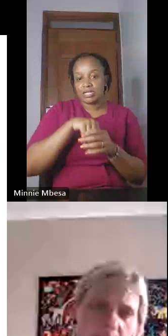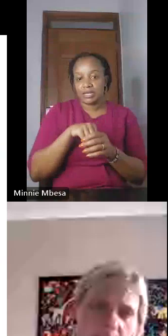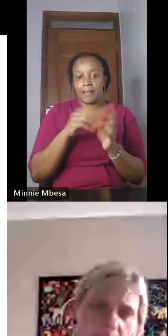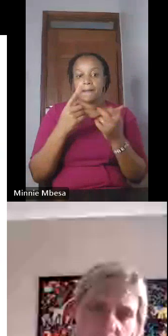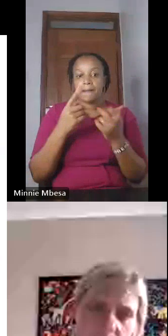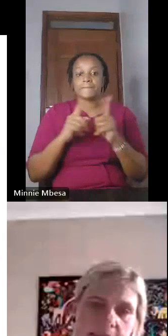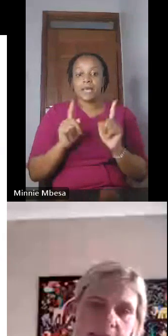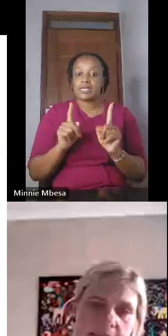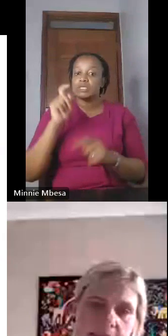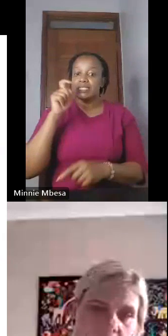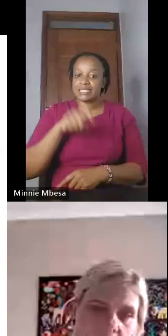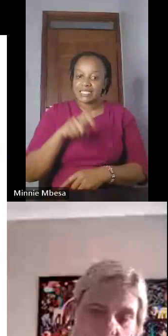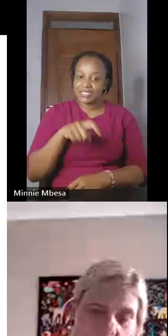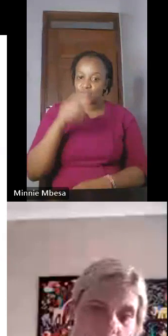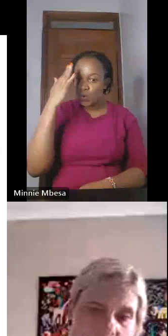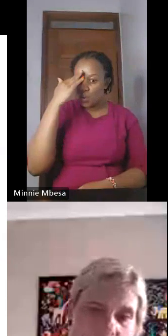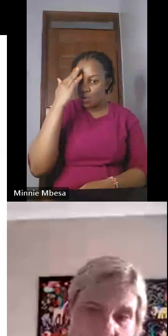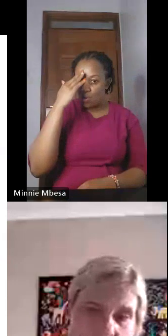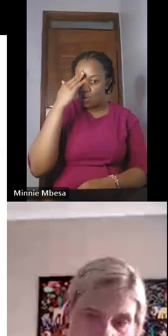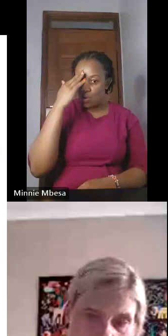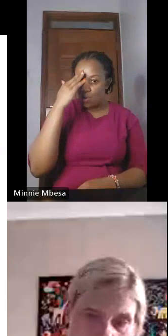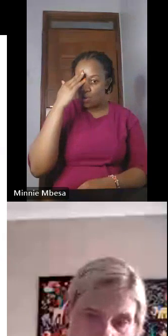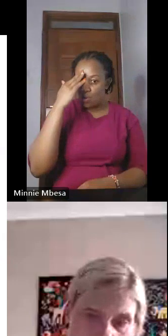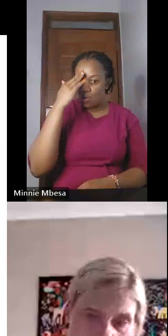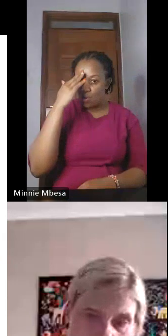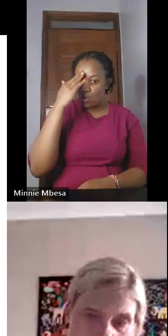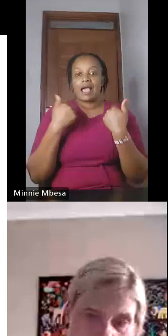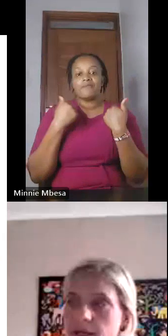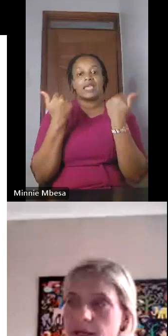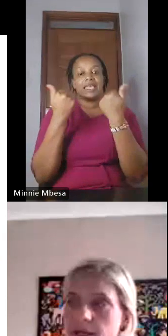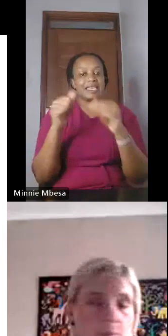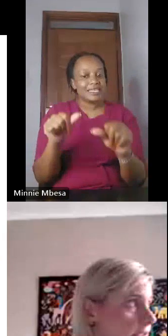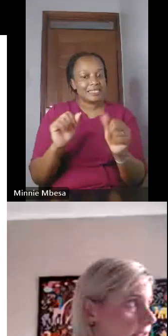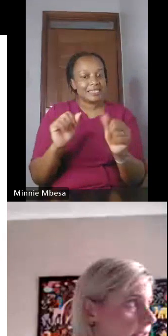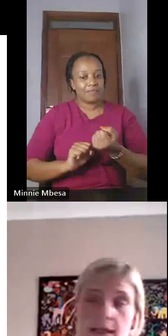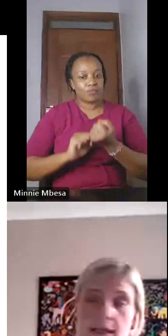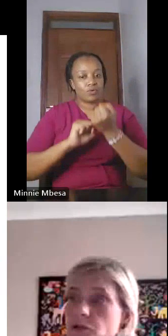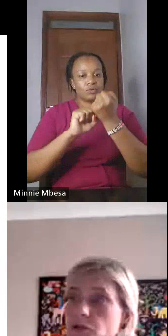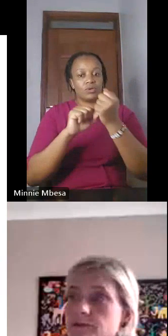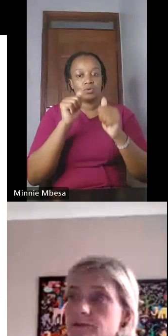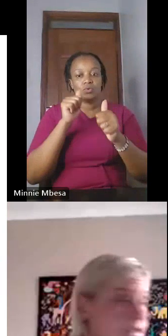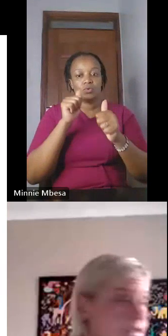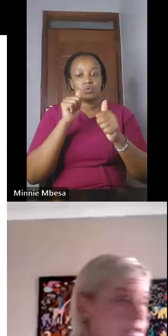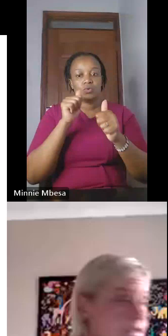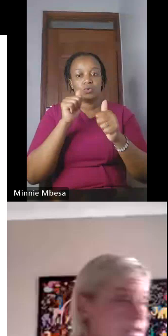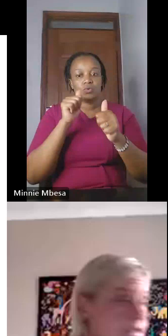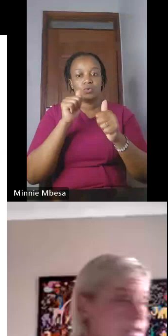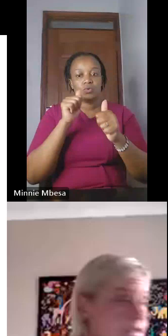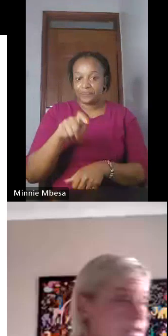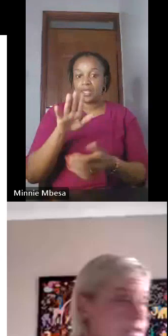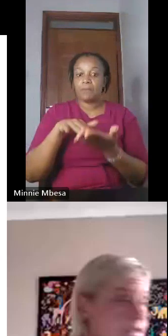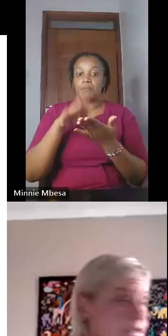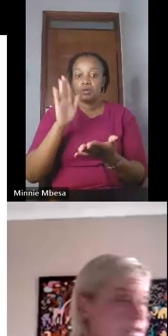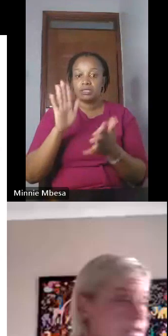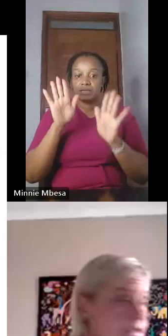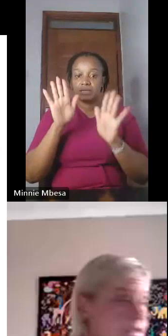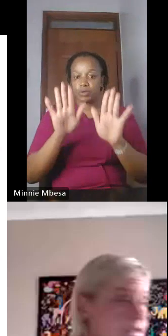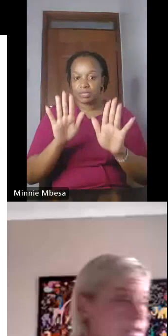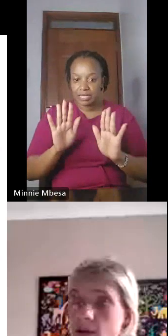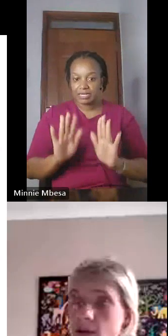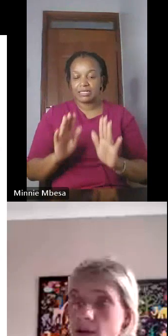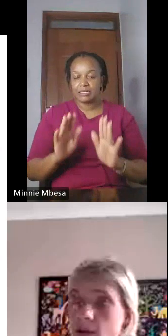if there is any support that you may need. So very importantly, if you can visit the JETSI